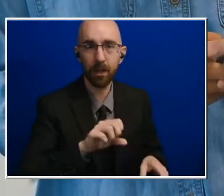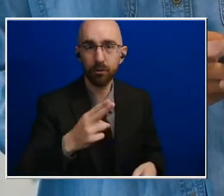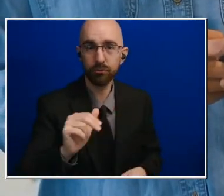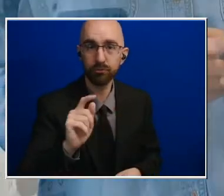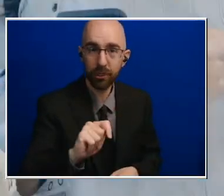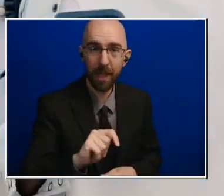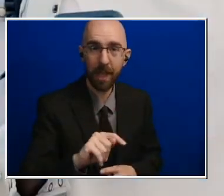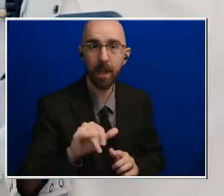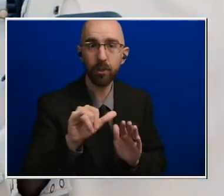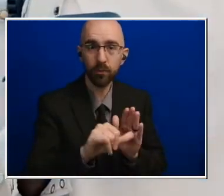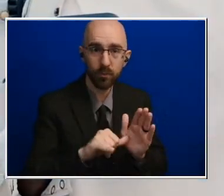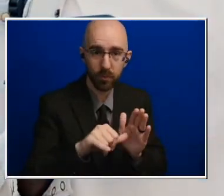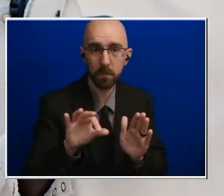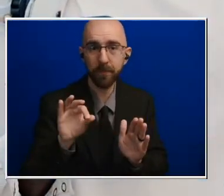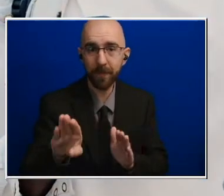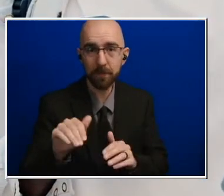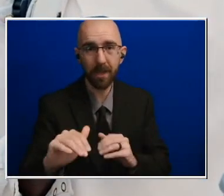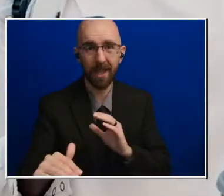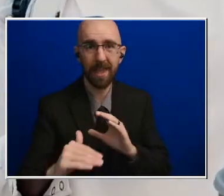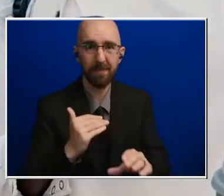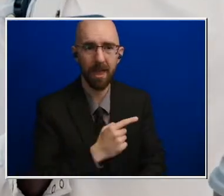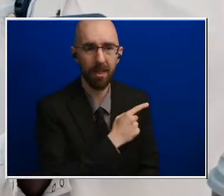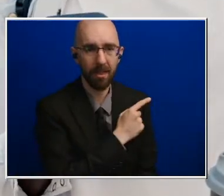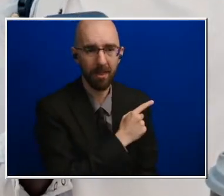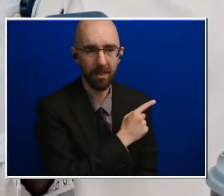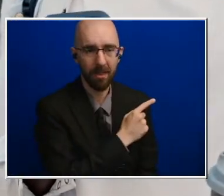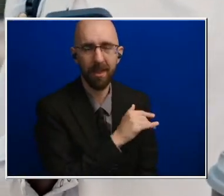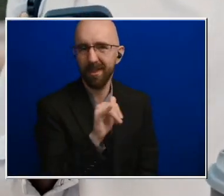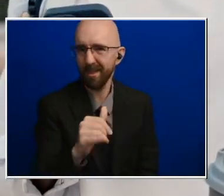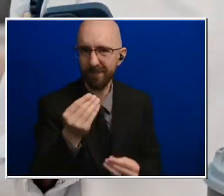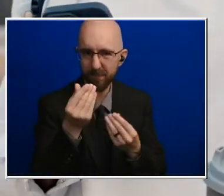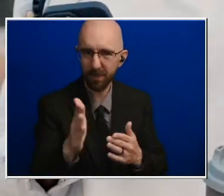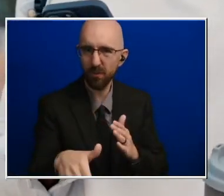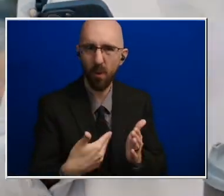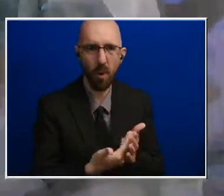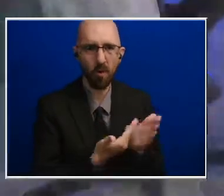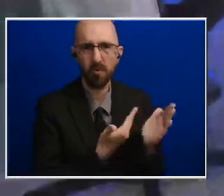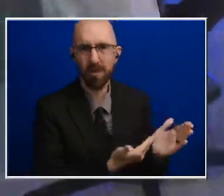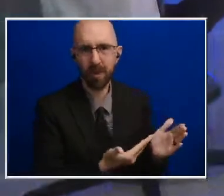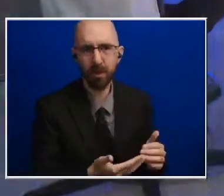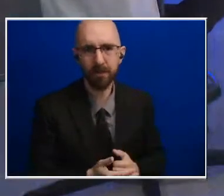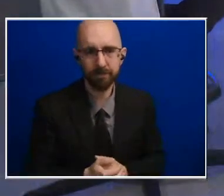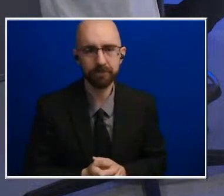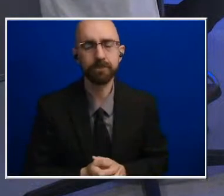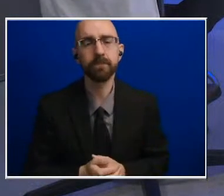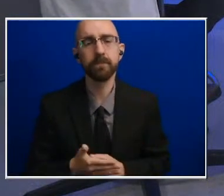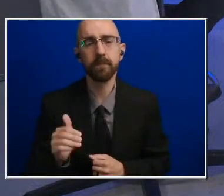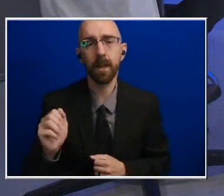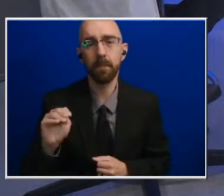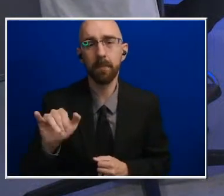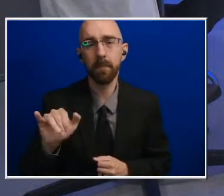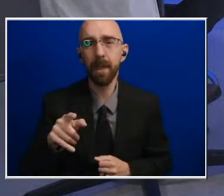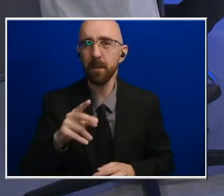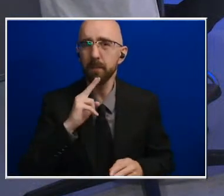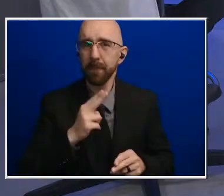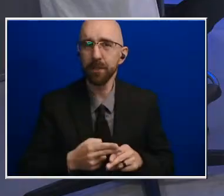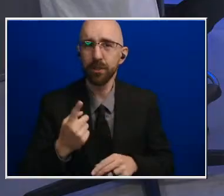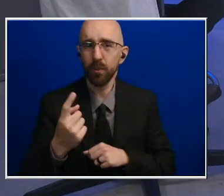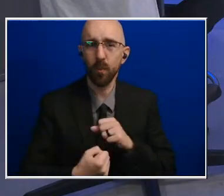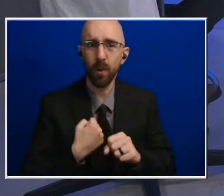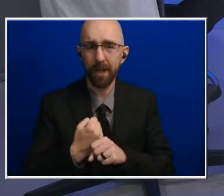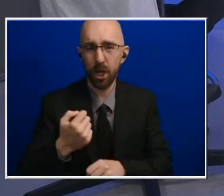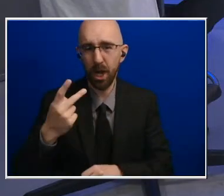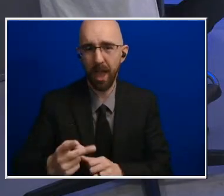You can email the Medical News Network. That information is there on your screen. Amy, you mentioned a year and a half had gone by since you had had a seizure,